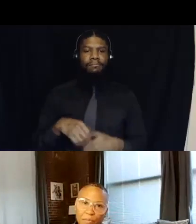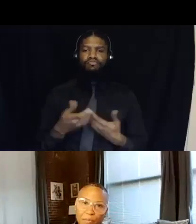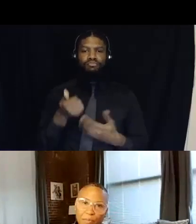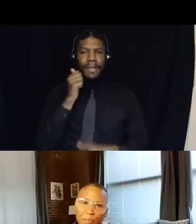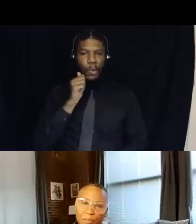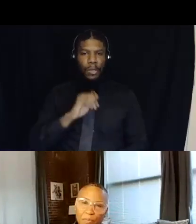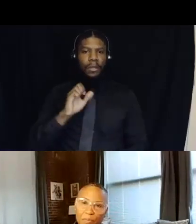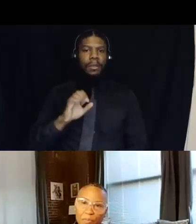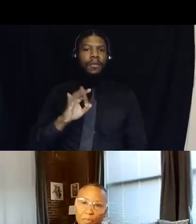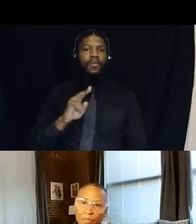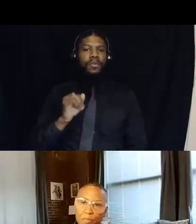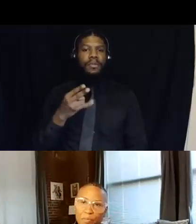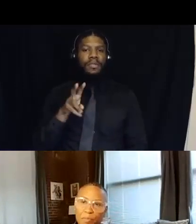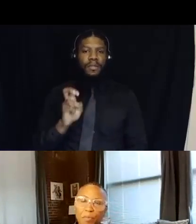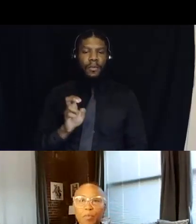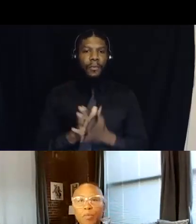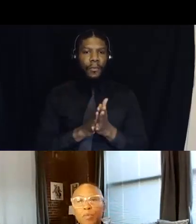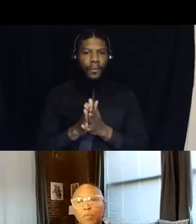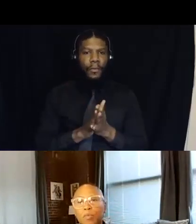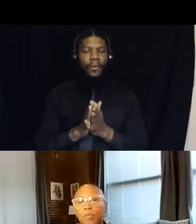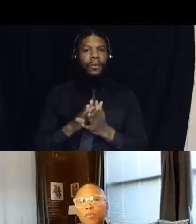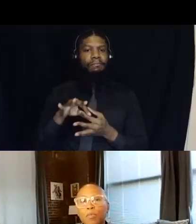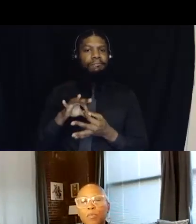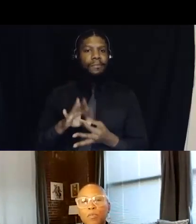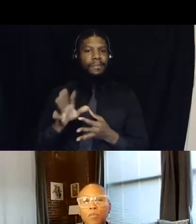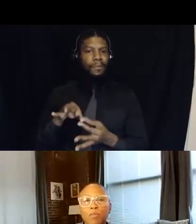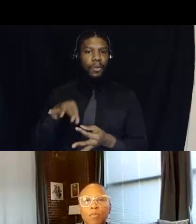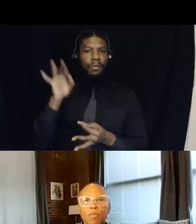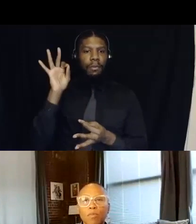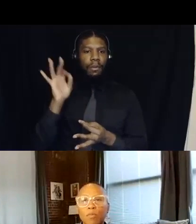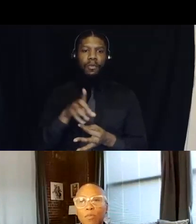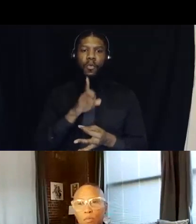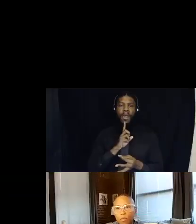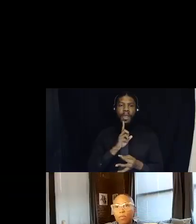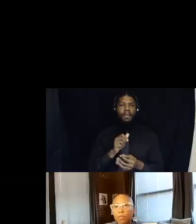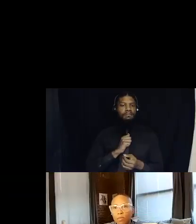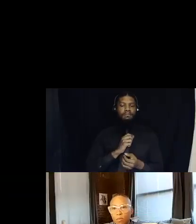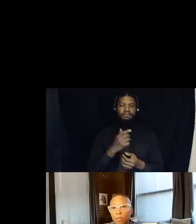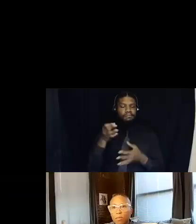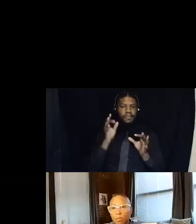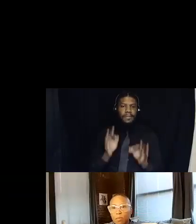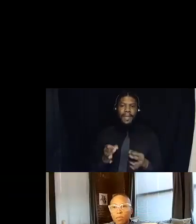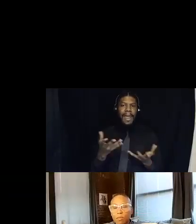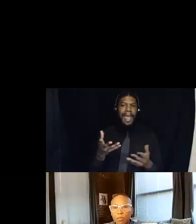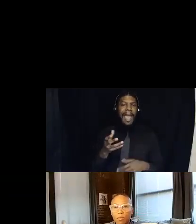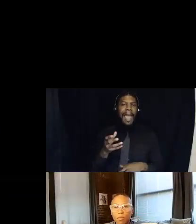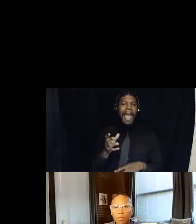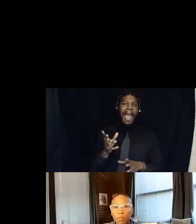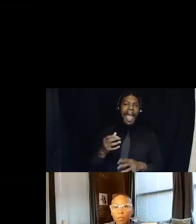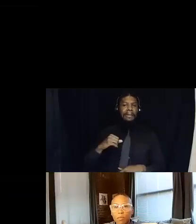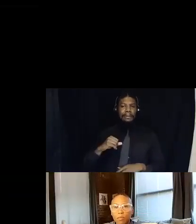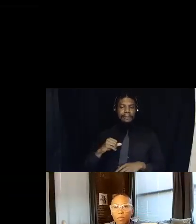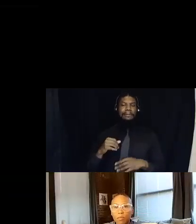and Khalil's spirit, but I decided to hone that in just to give a little bit of a